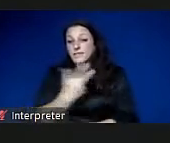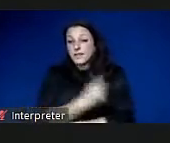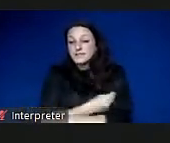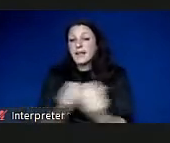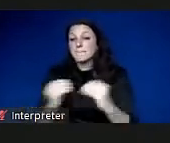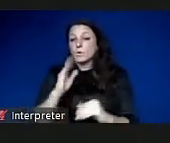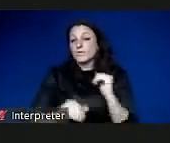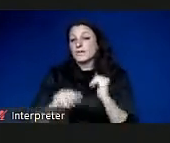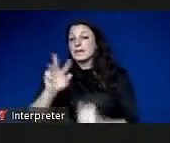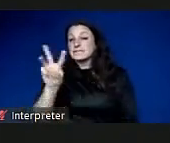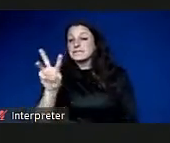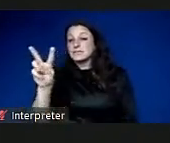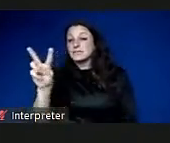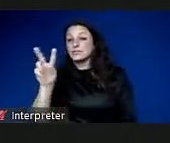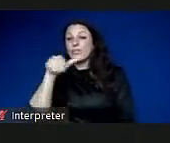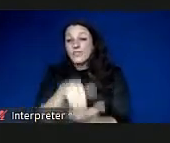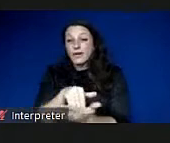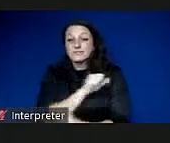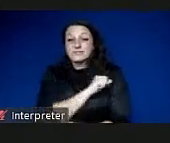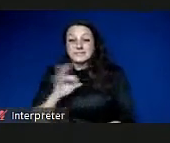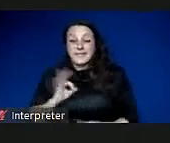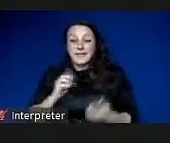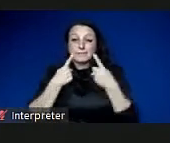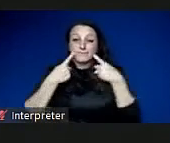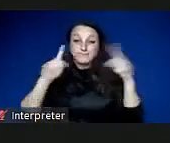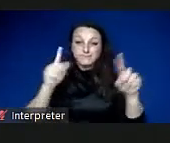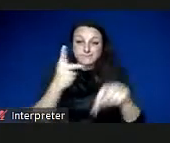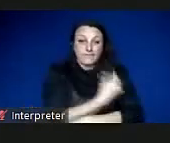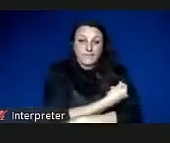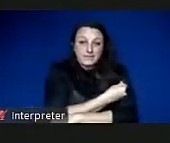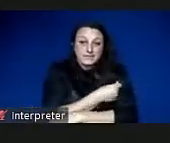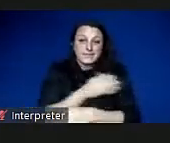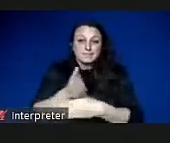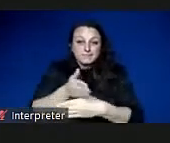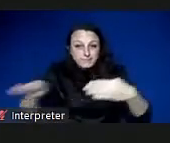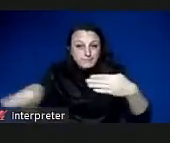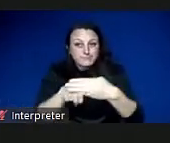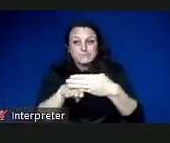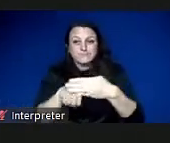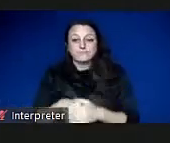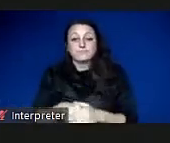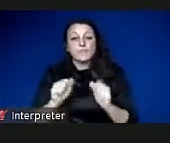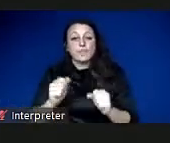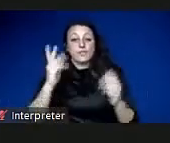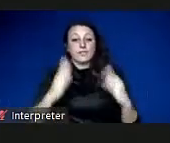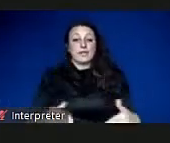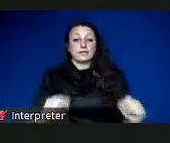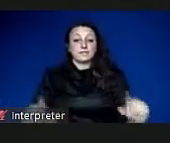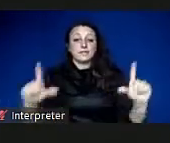at these facilities have been vaccinated. And what you will see on the next slide is the outcome of that.